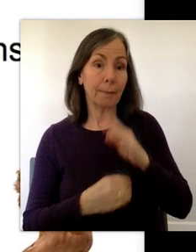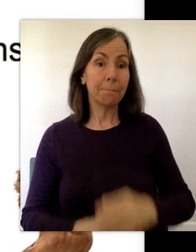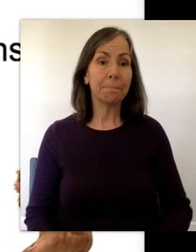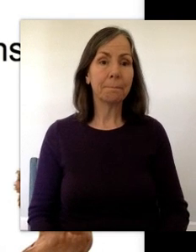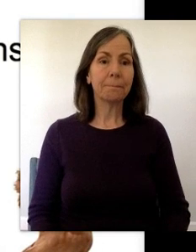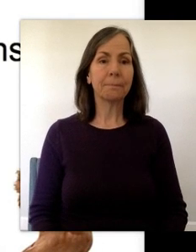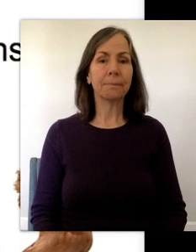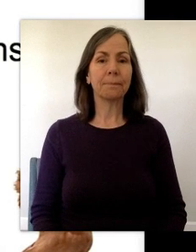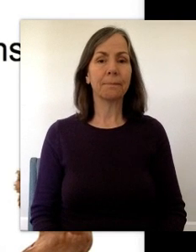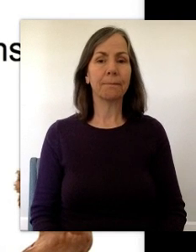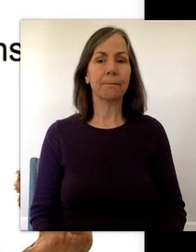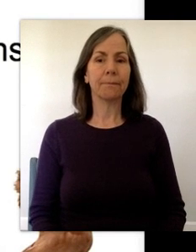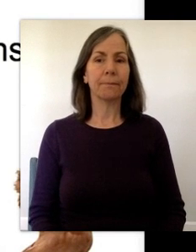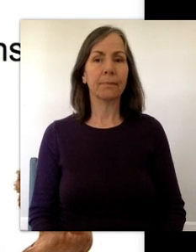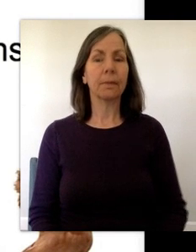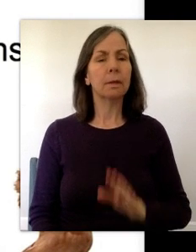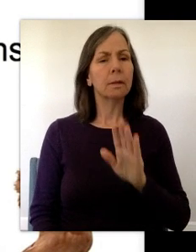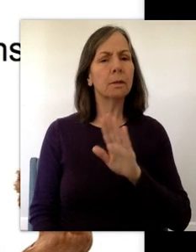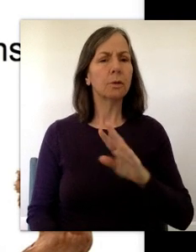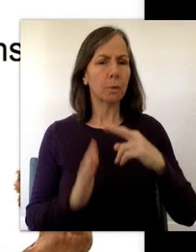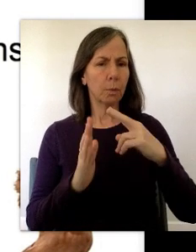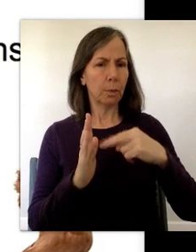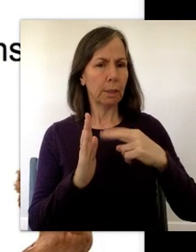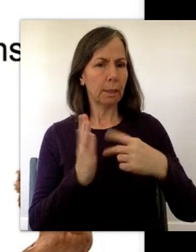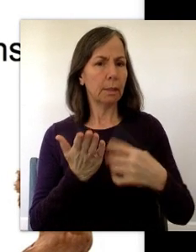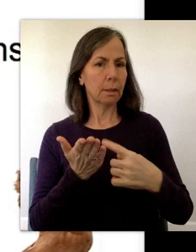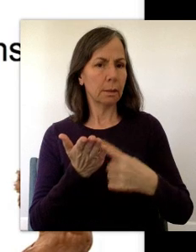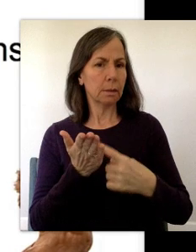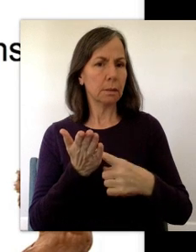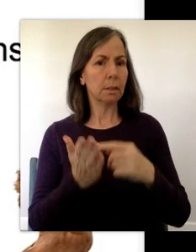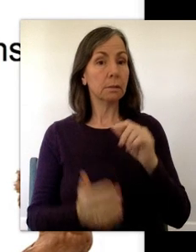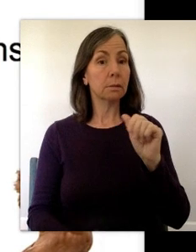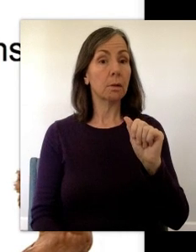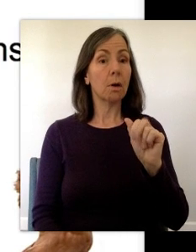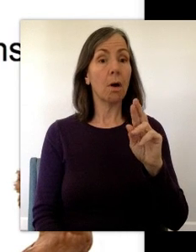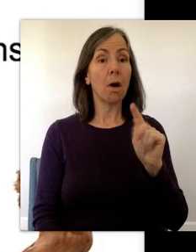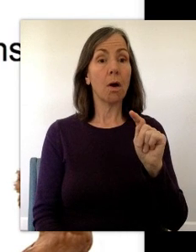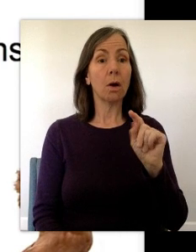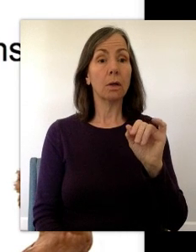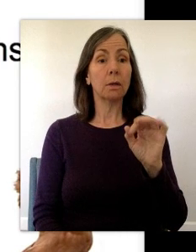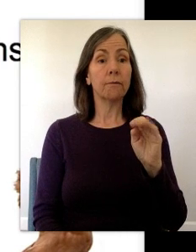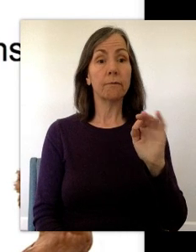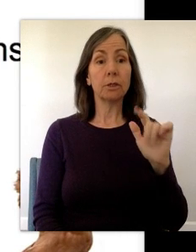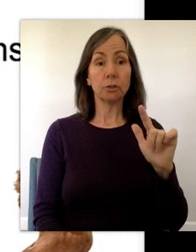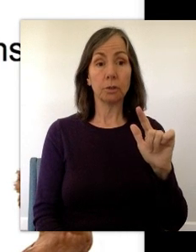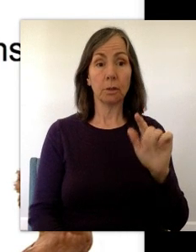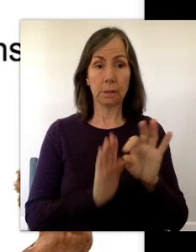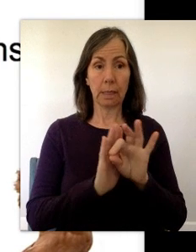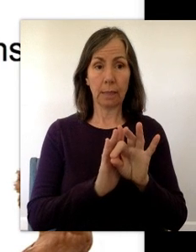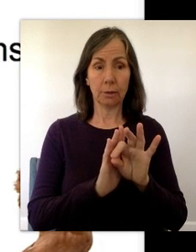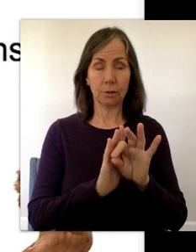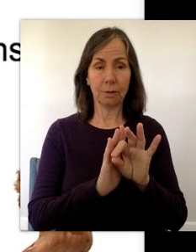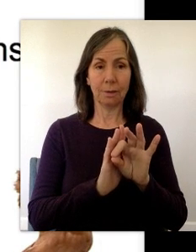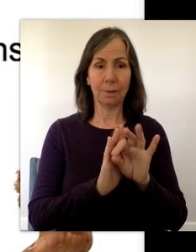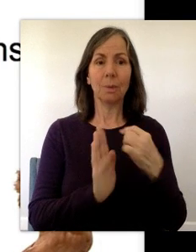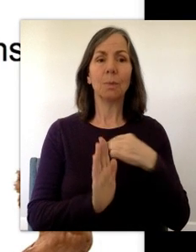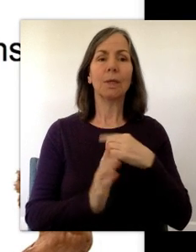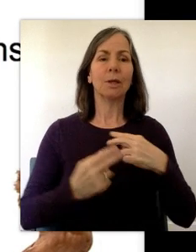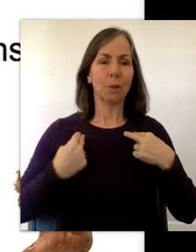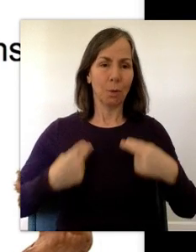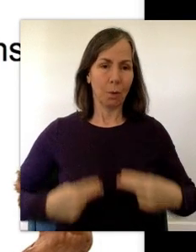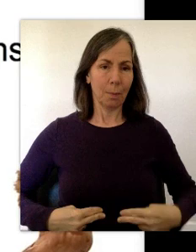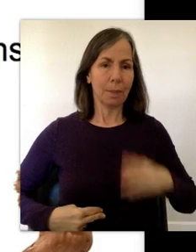Your reading talked about artificial selection that we humans do. We choose the traits